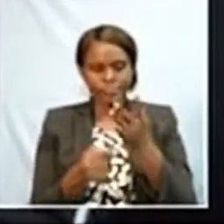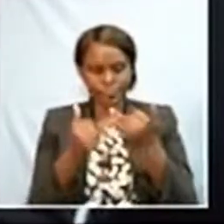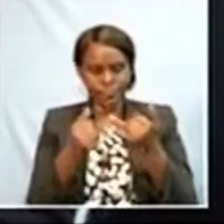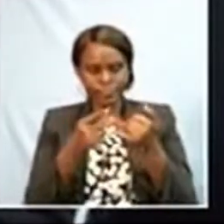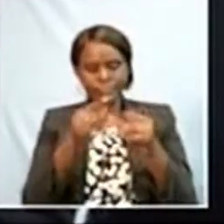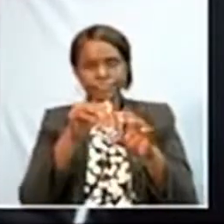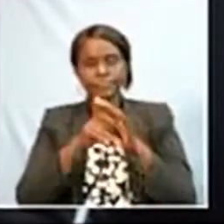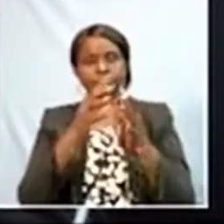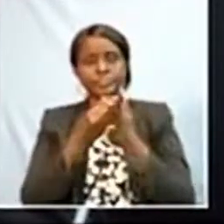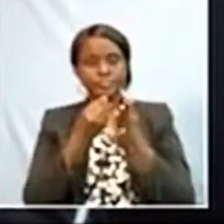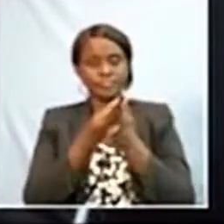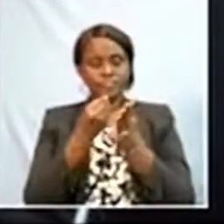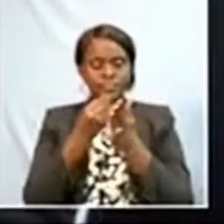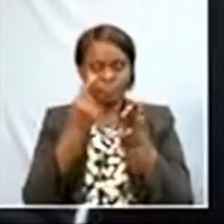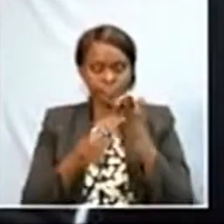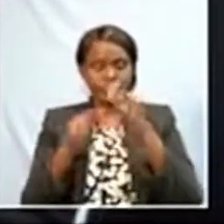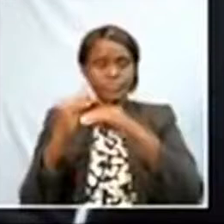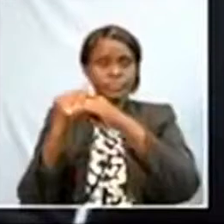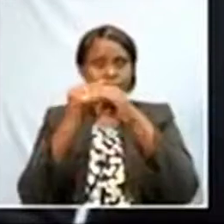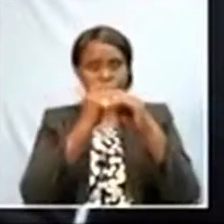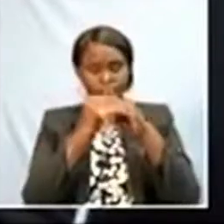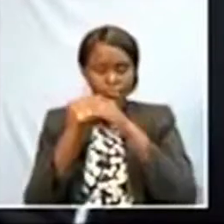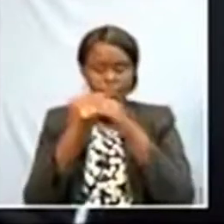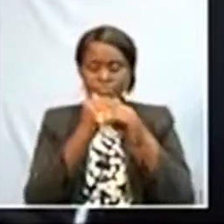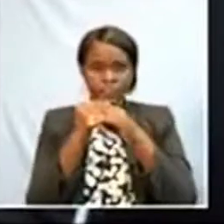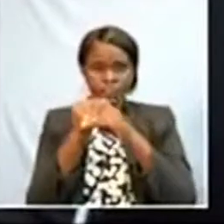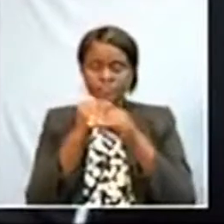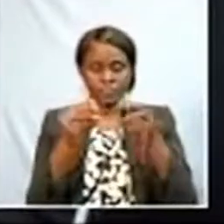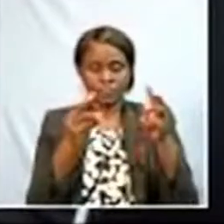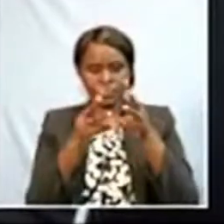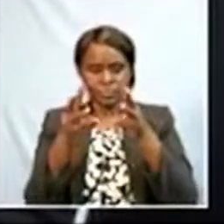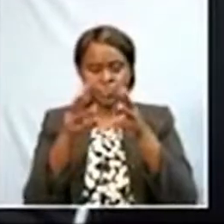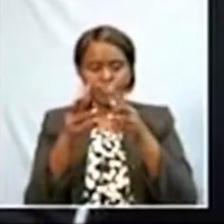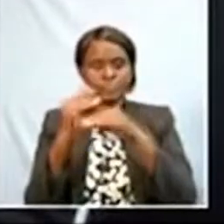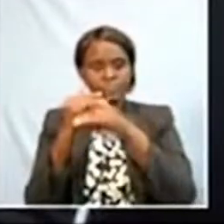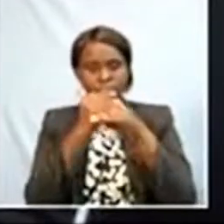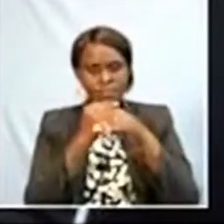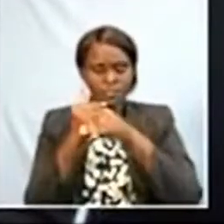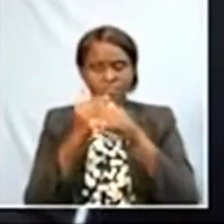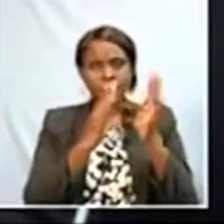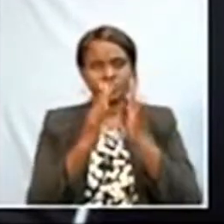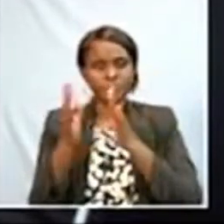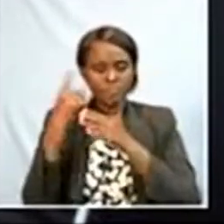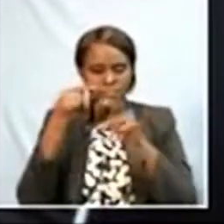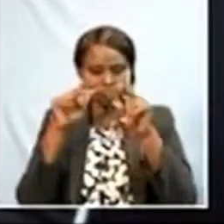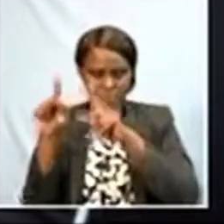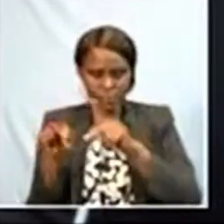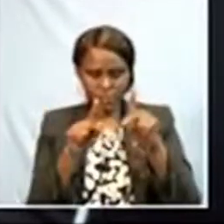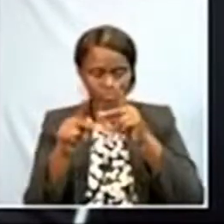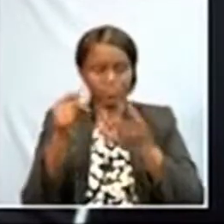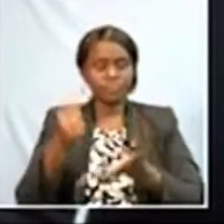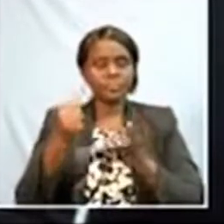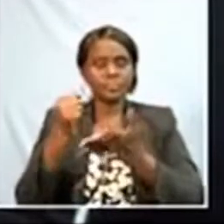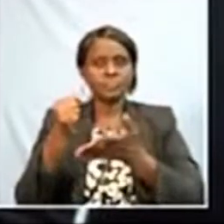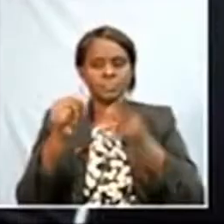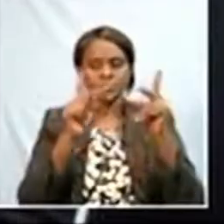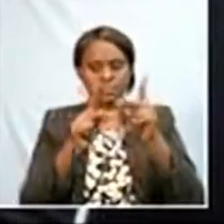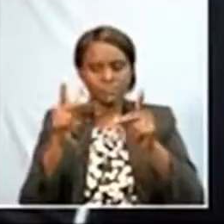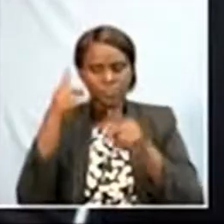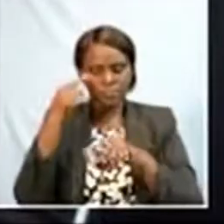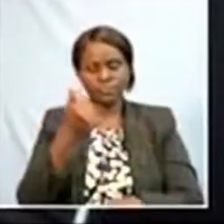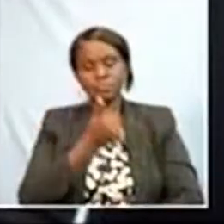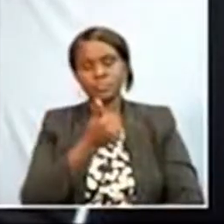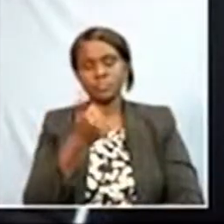in finance, what is the standard criteria, standard measure of performance, budget performance of